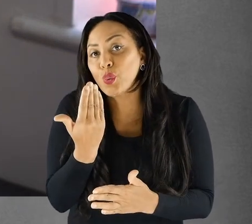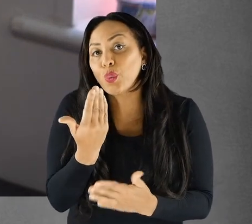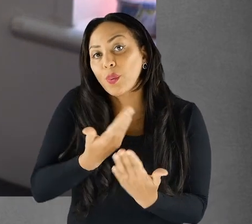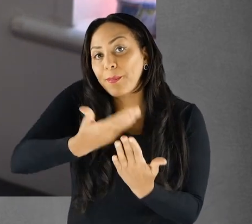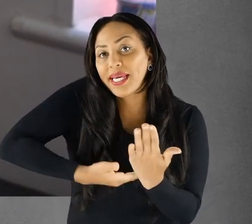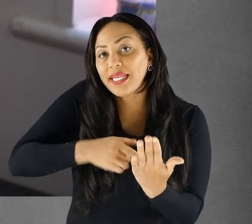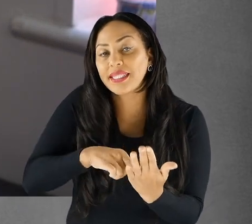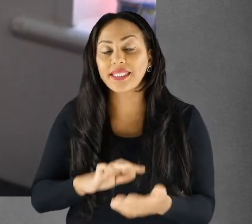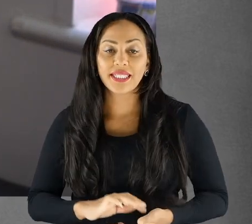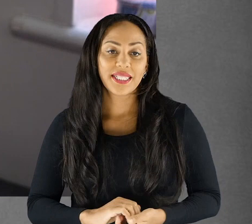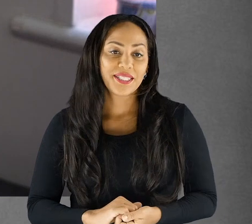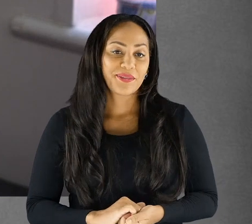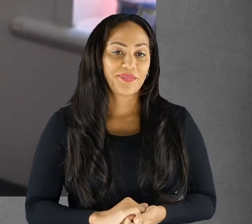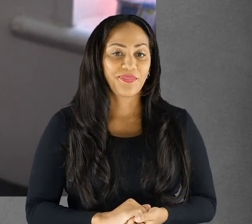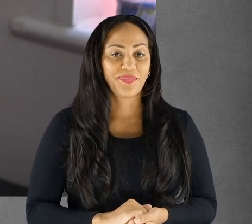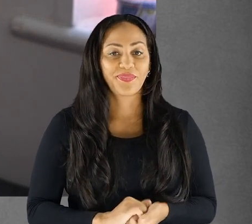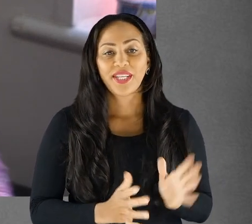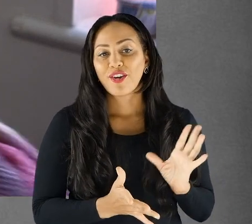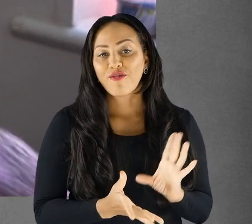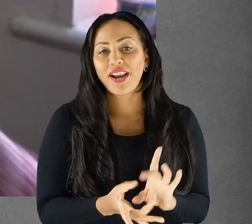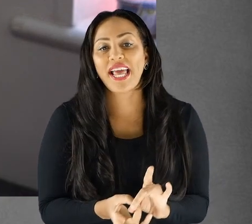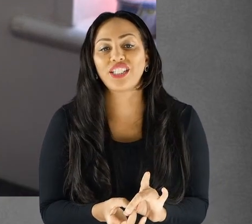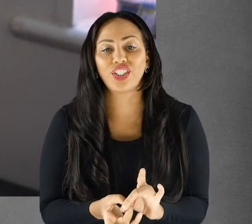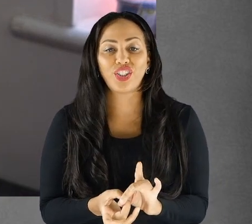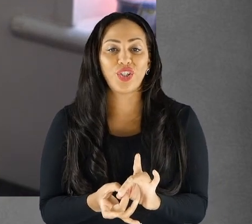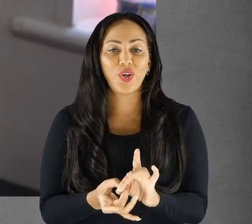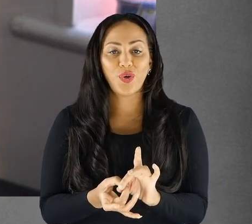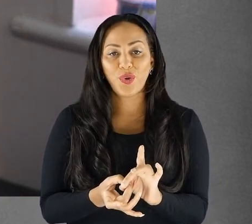something relating to that, and also it's a fairly new piece that